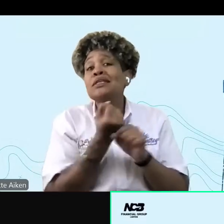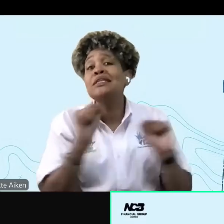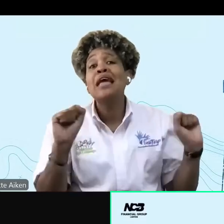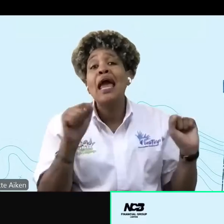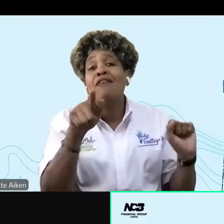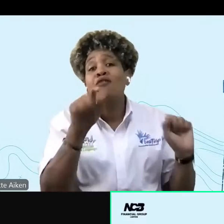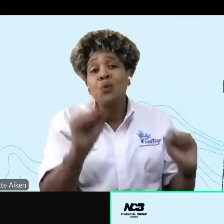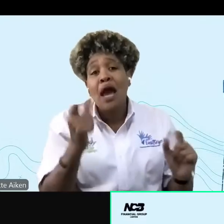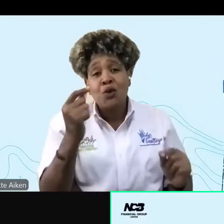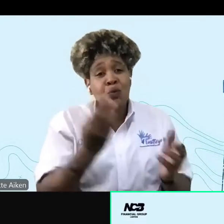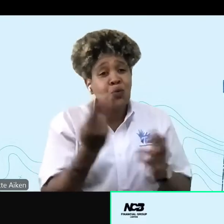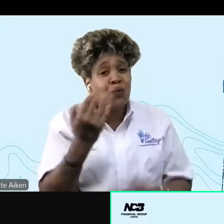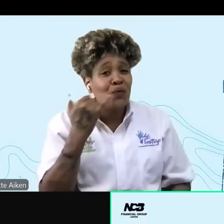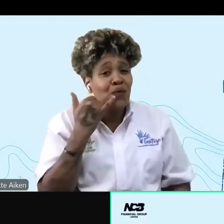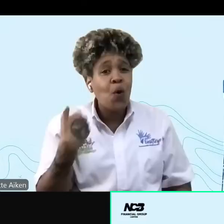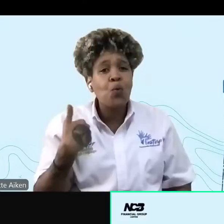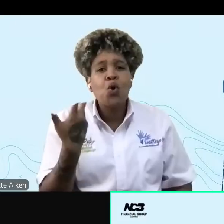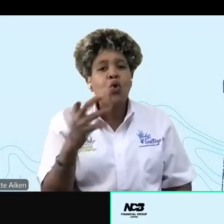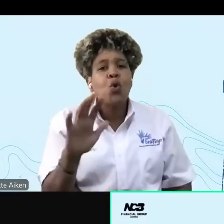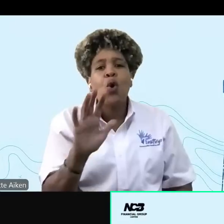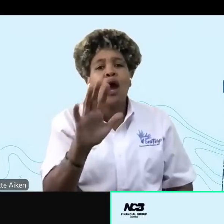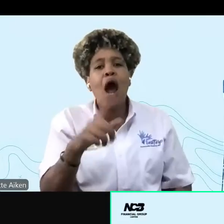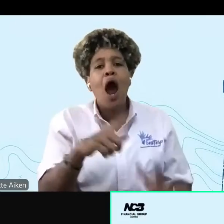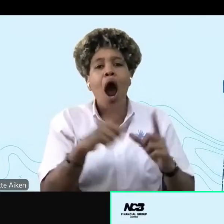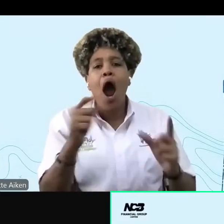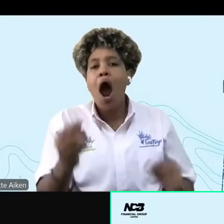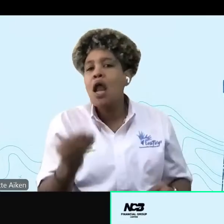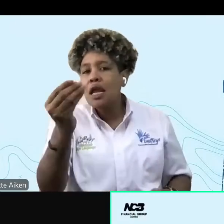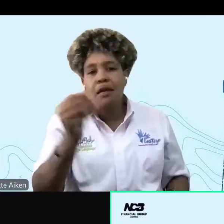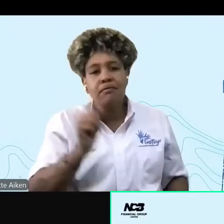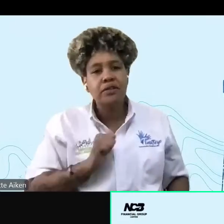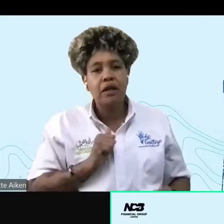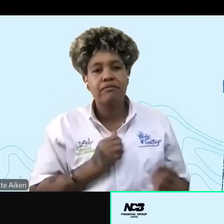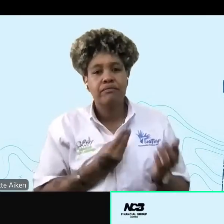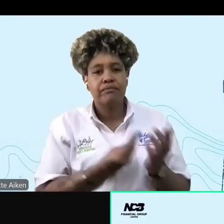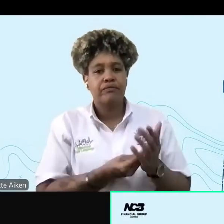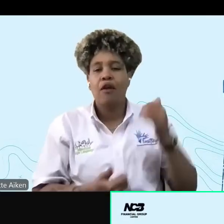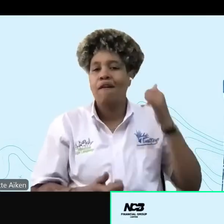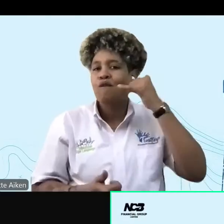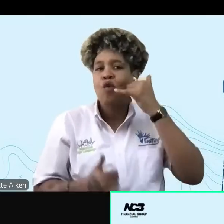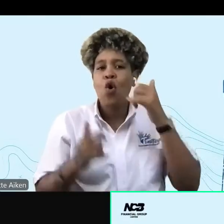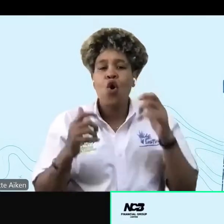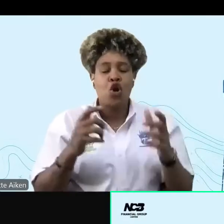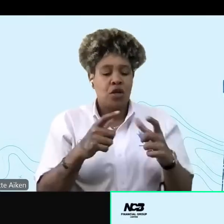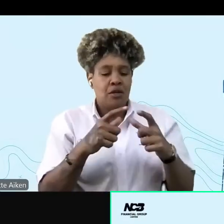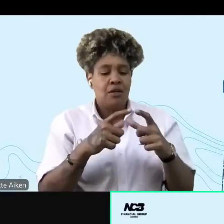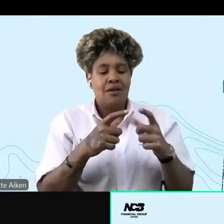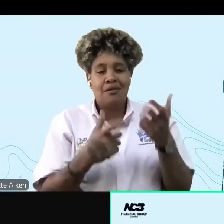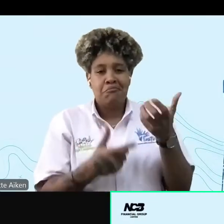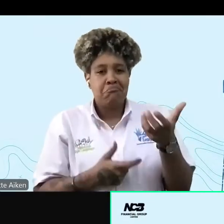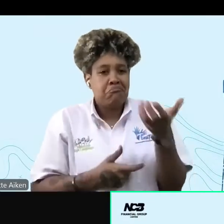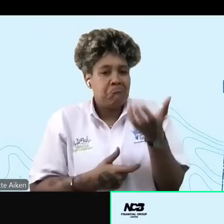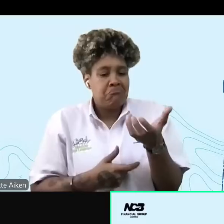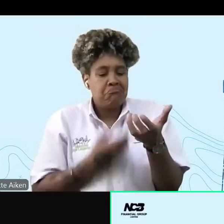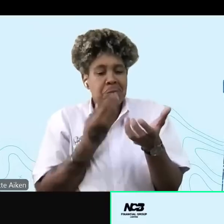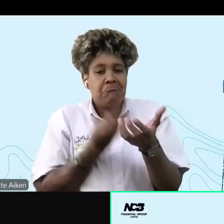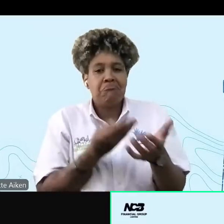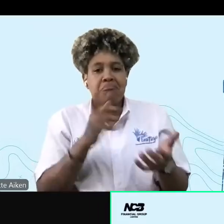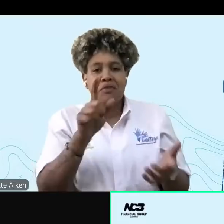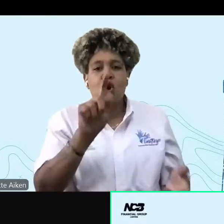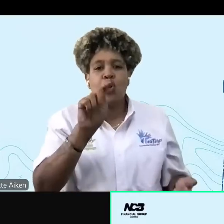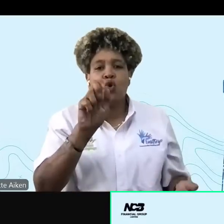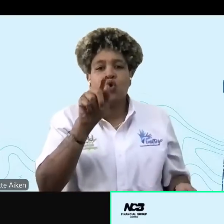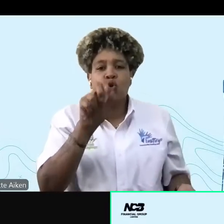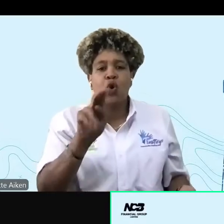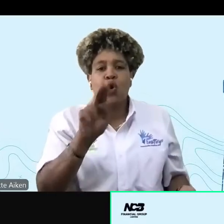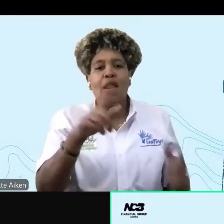you can do. We want you to not hand over your card to anybody. The mobile transactions on NCB Pay are tokenized transactions, so